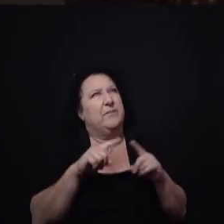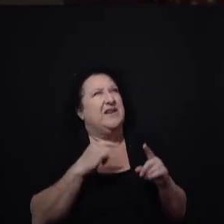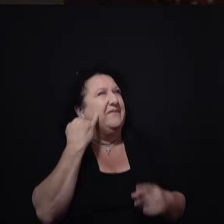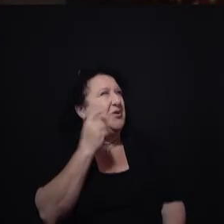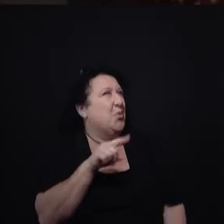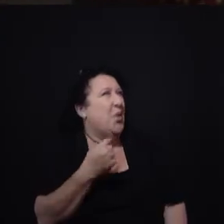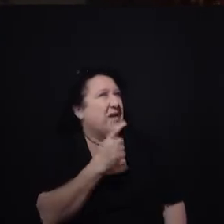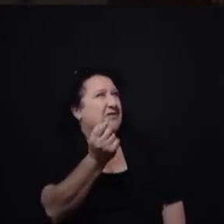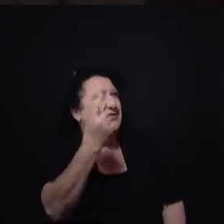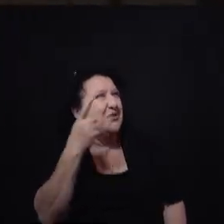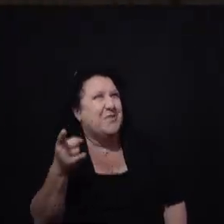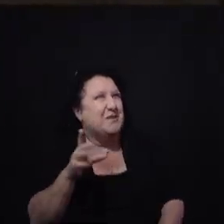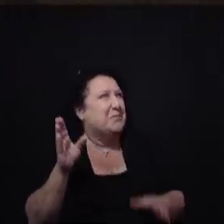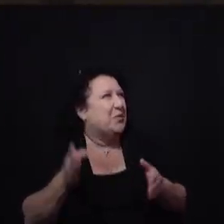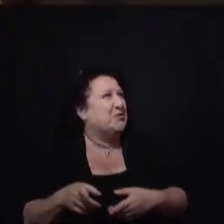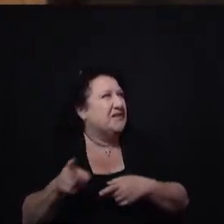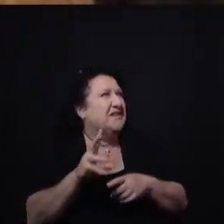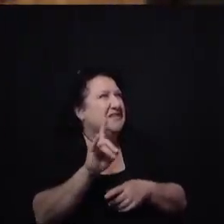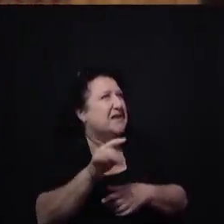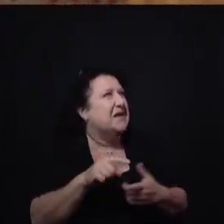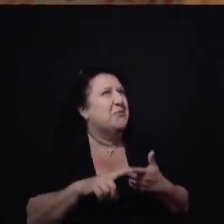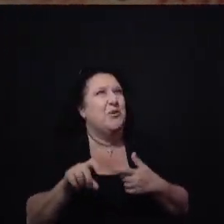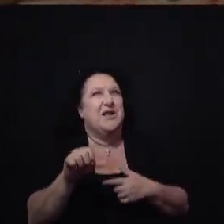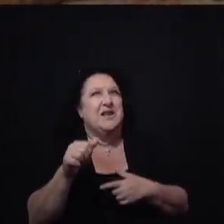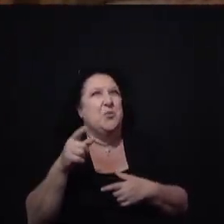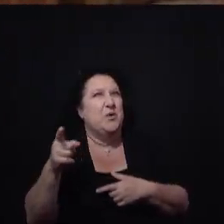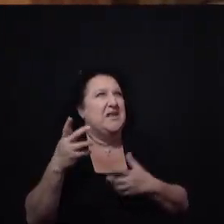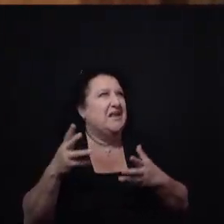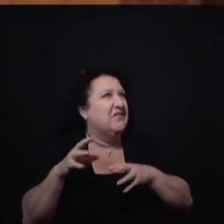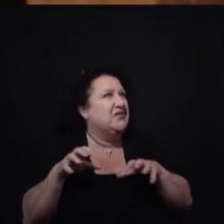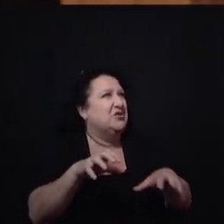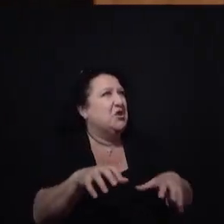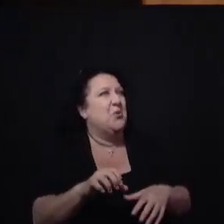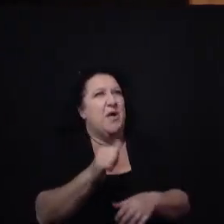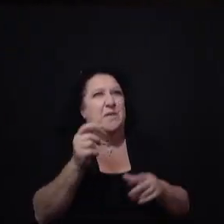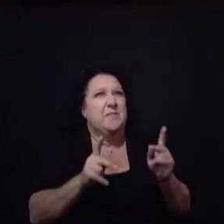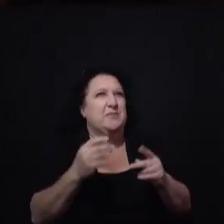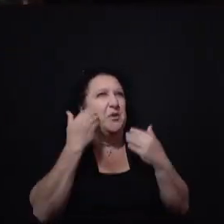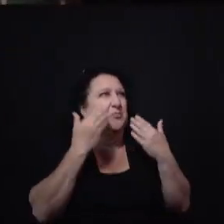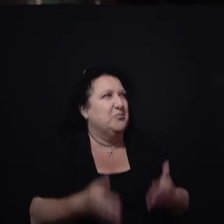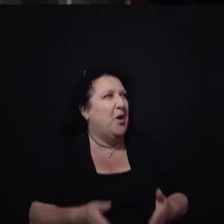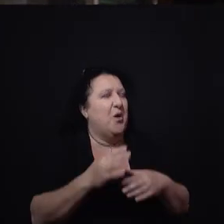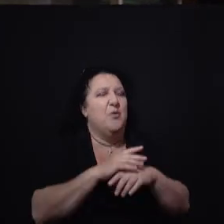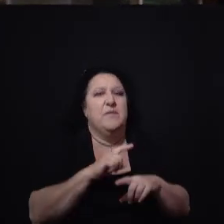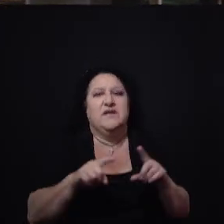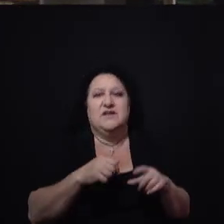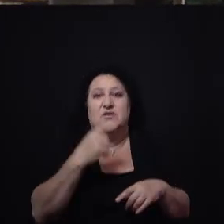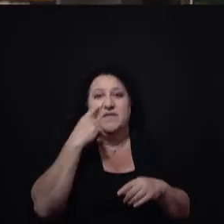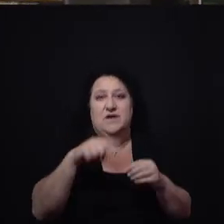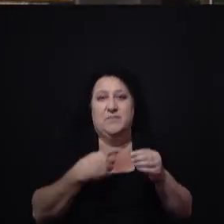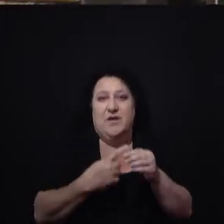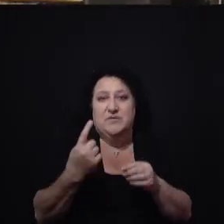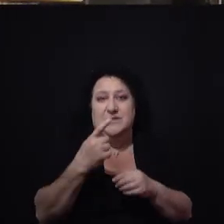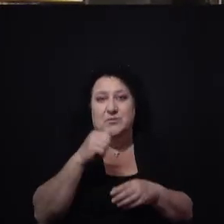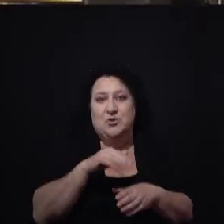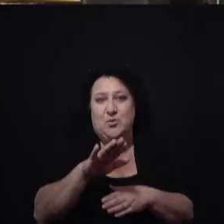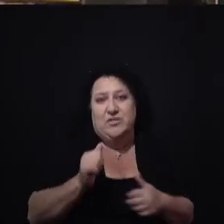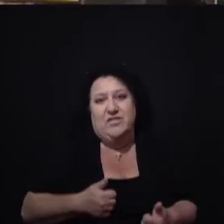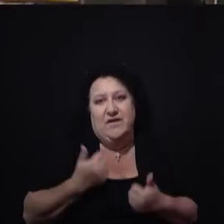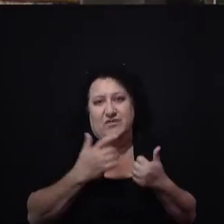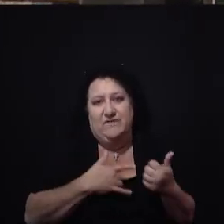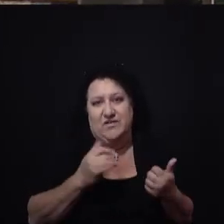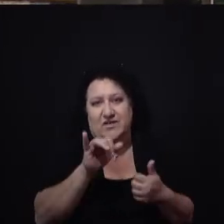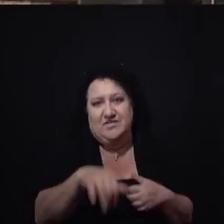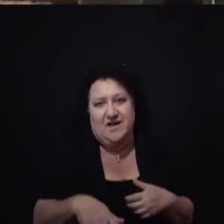only understood who that person really is, nobody else knows, but I know. Right now you're thinking that kind of thing. There's somebody in your life that you feel that way about. Lord,